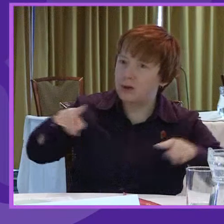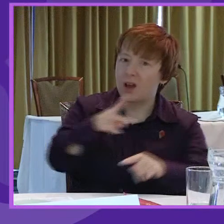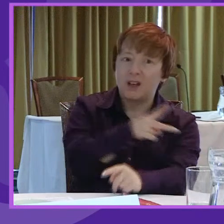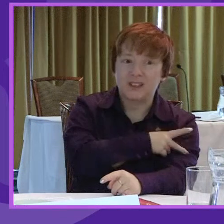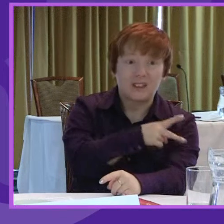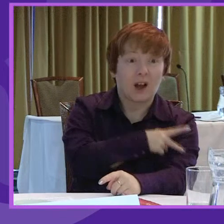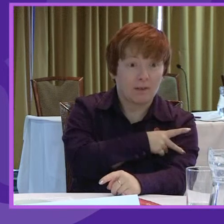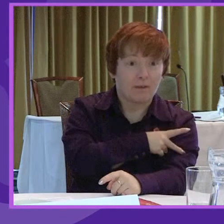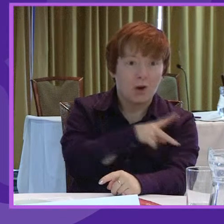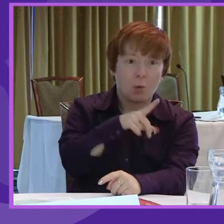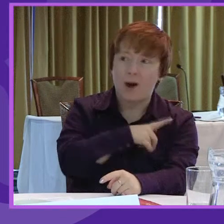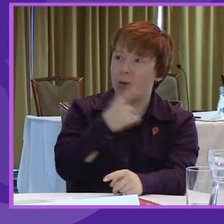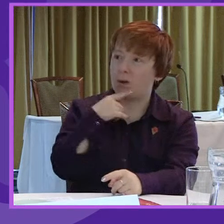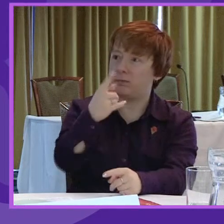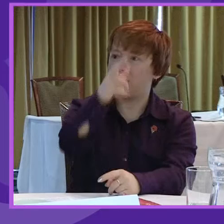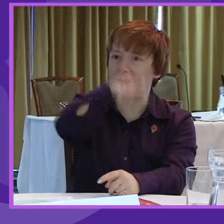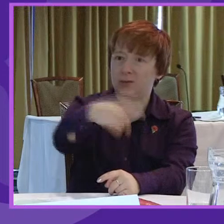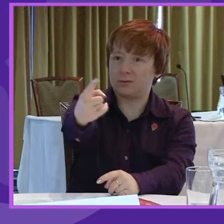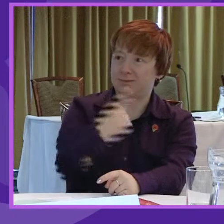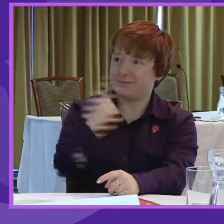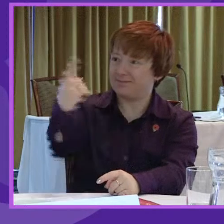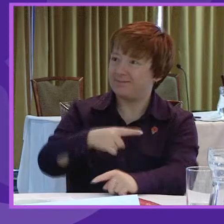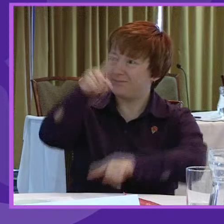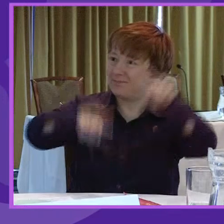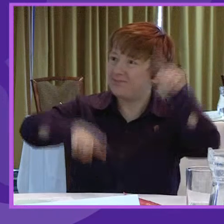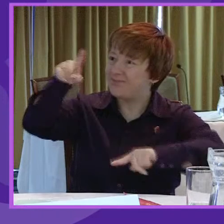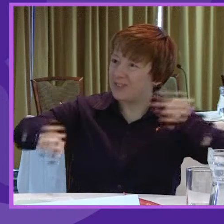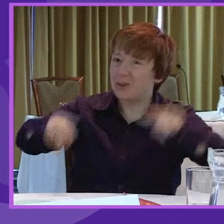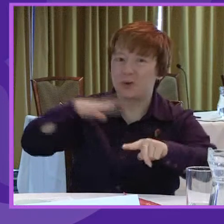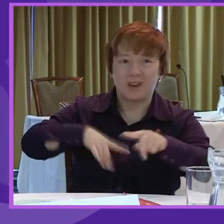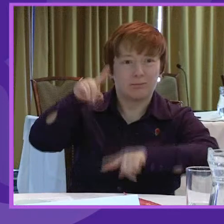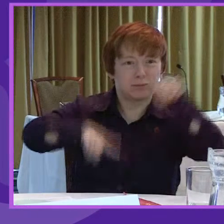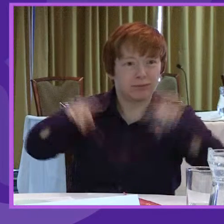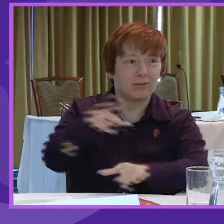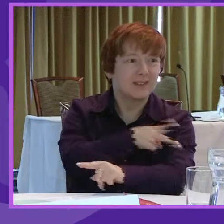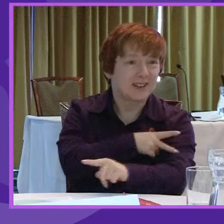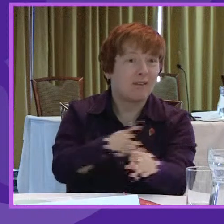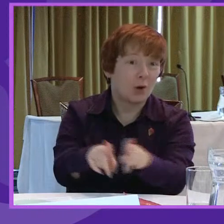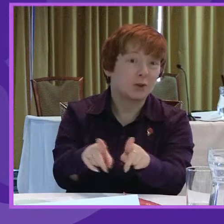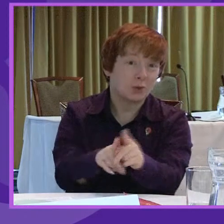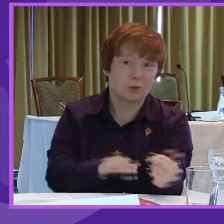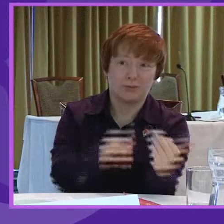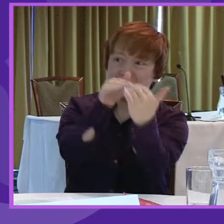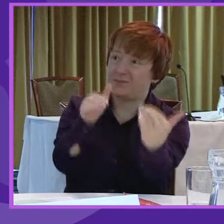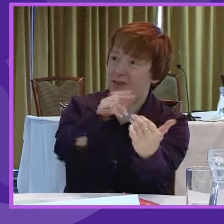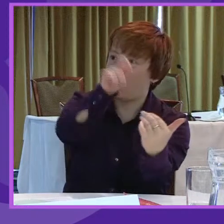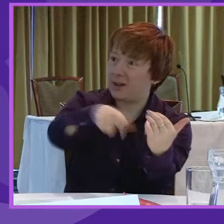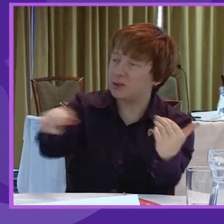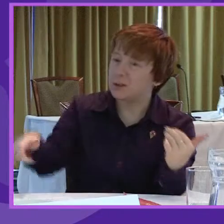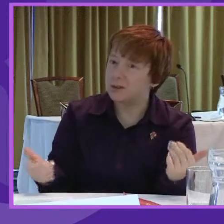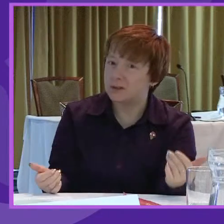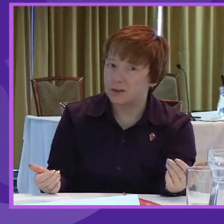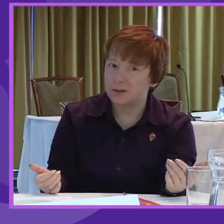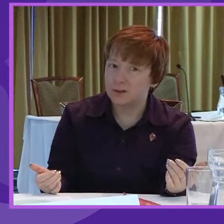recognise the complexity and diversity of the presentation staff would be expected to work with. For